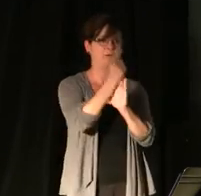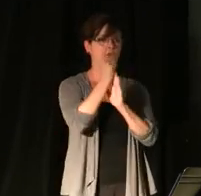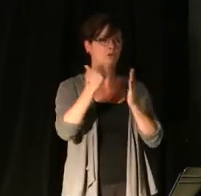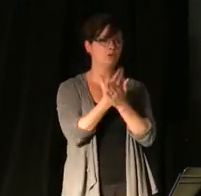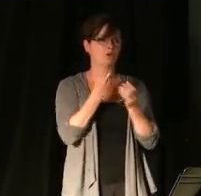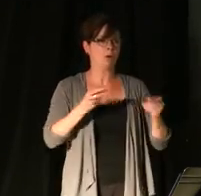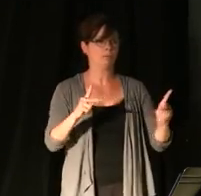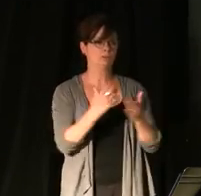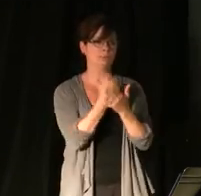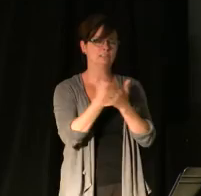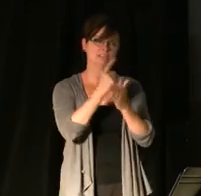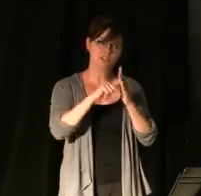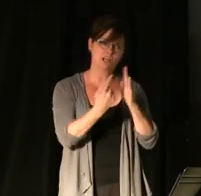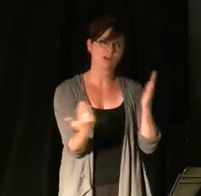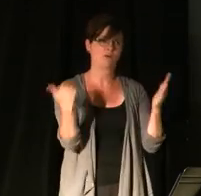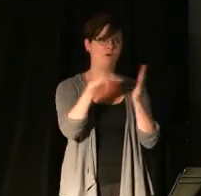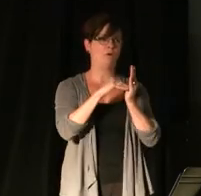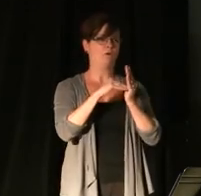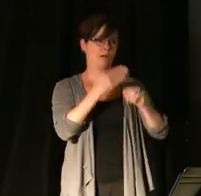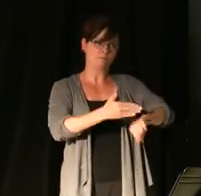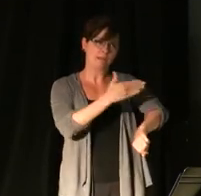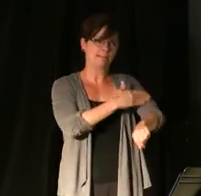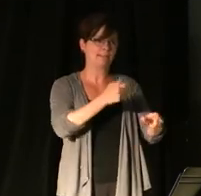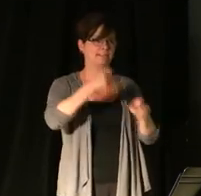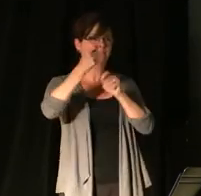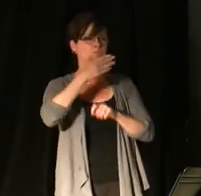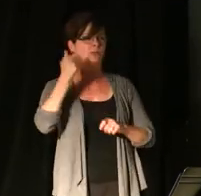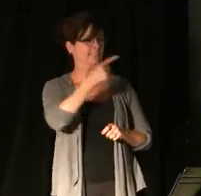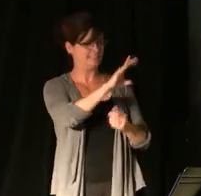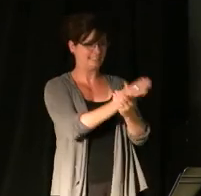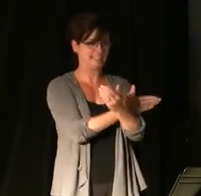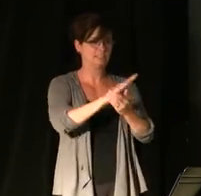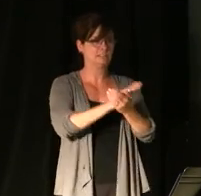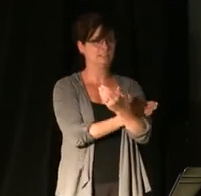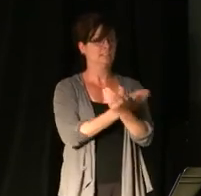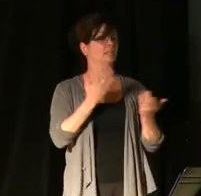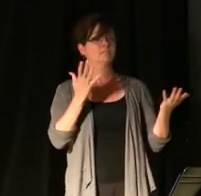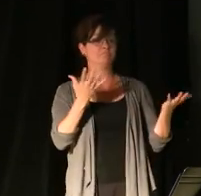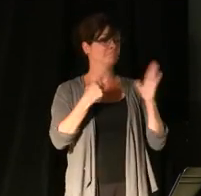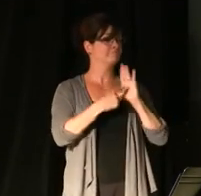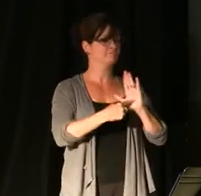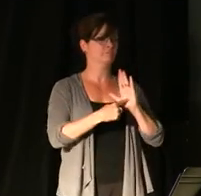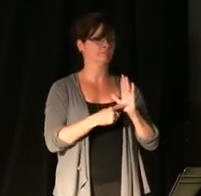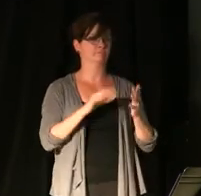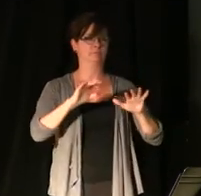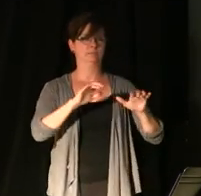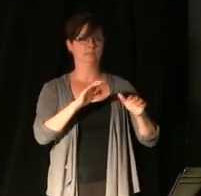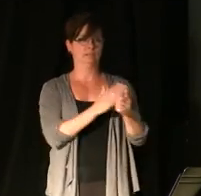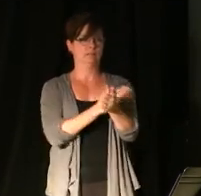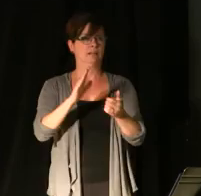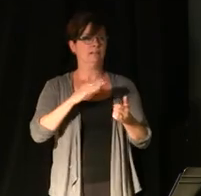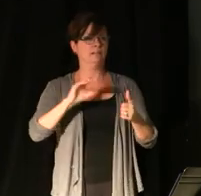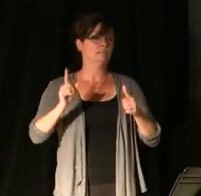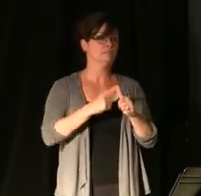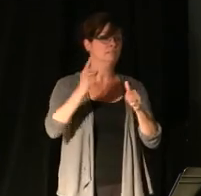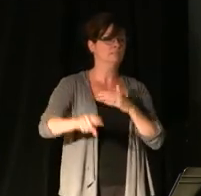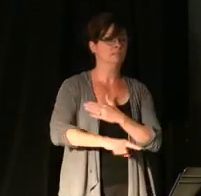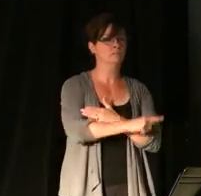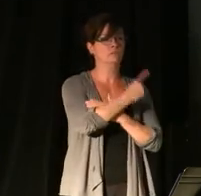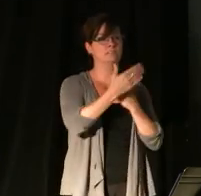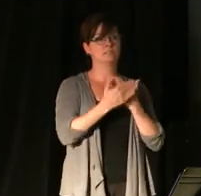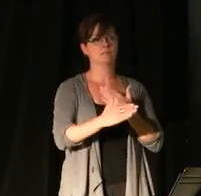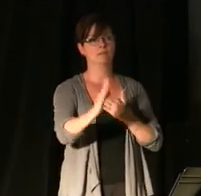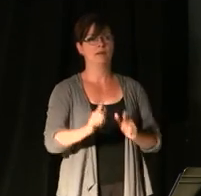opportunity to start over and make things better. He sang me a song about it, and it goes something like this. It's day one of